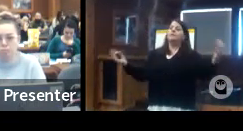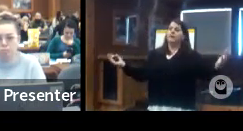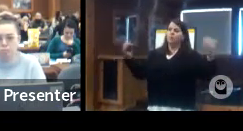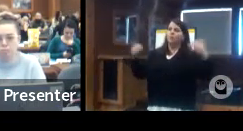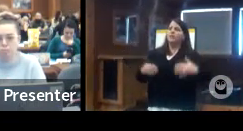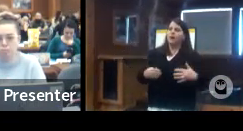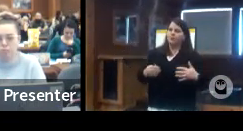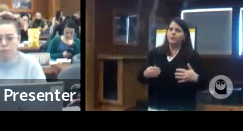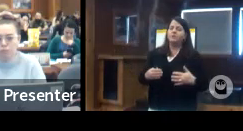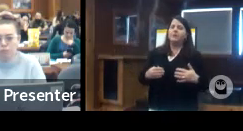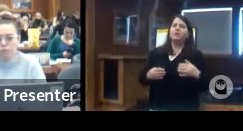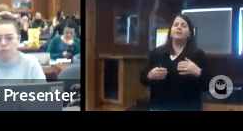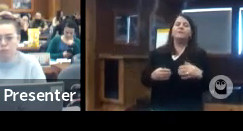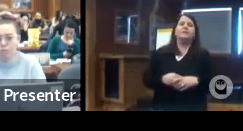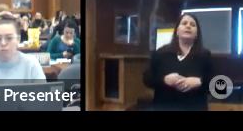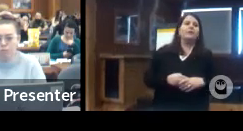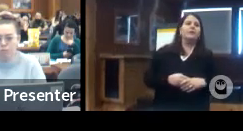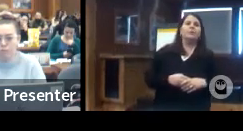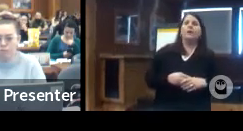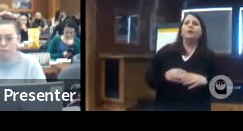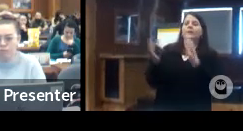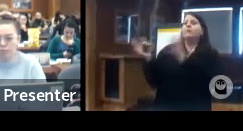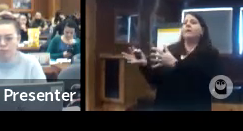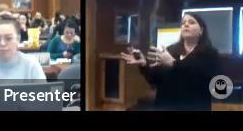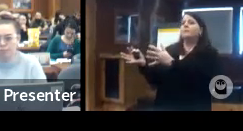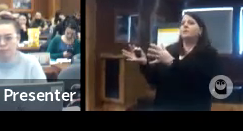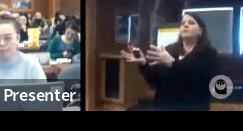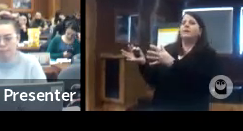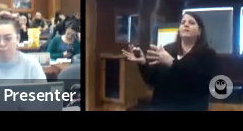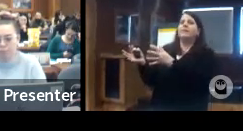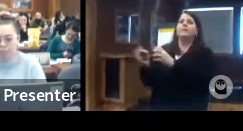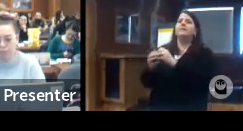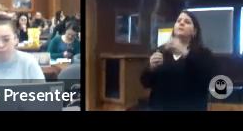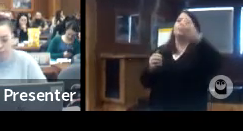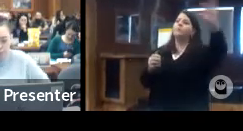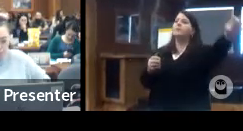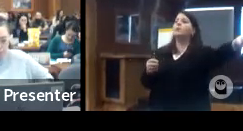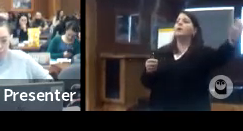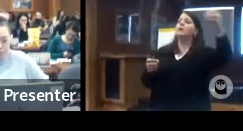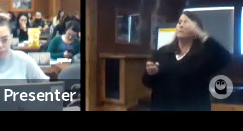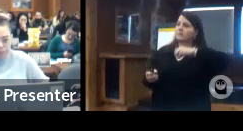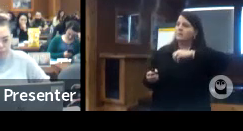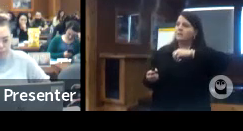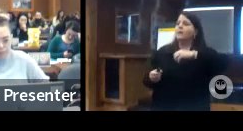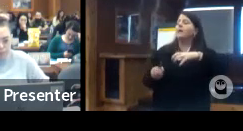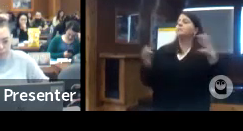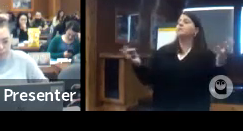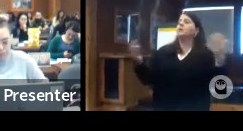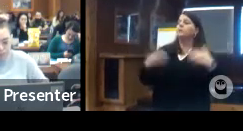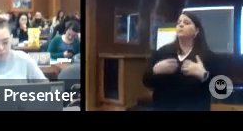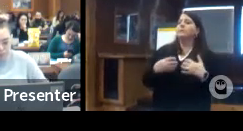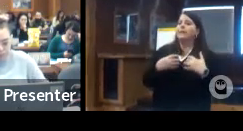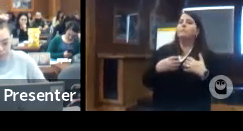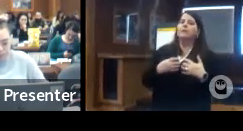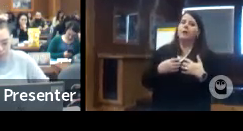ask and they will reach out to you, especially if it's in an area where they don't have an option to use their advocate and they need someone from somewhere else.